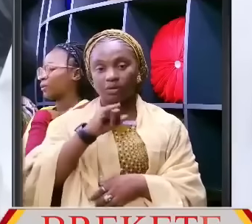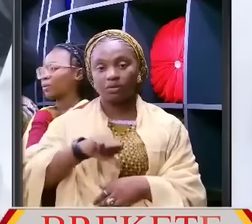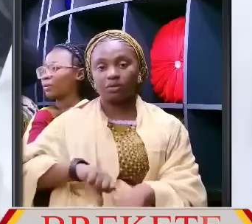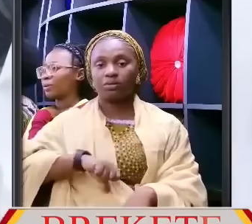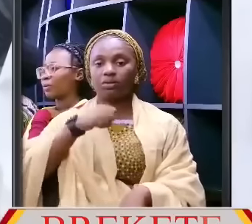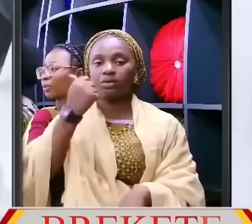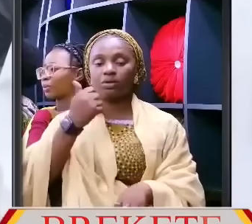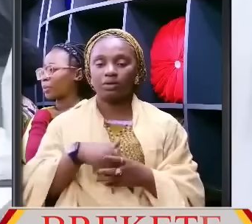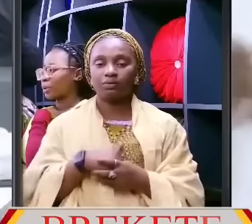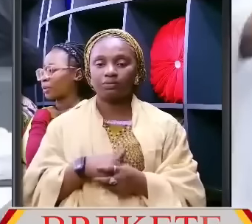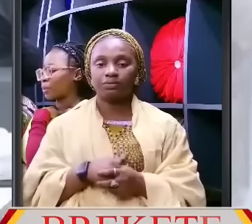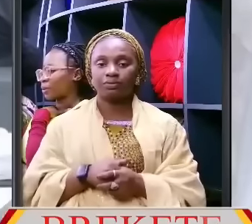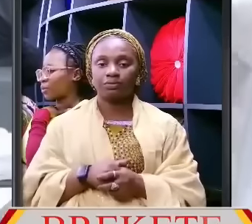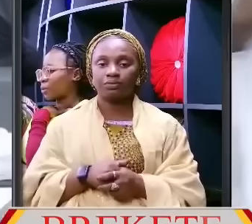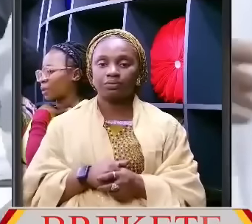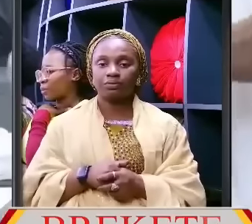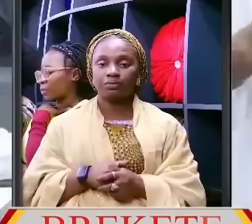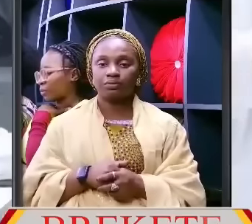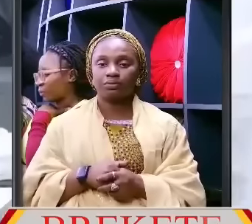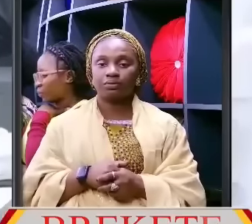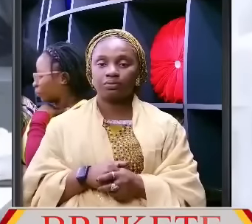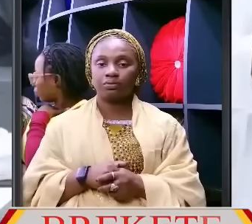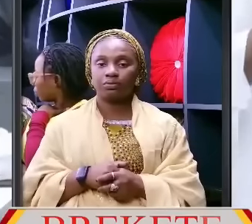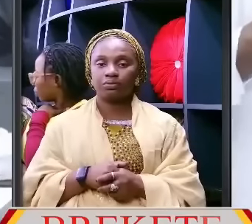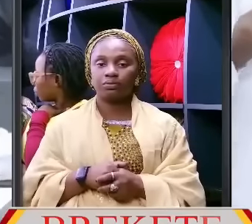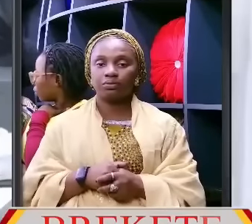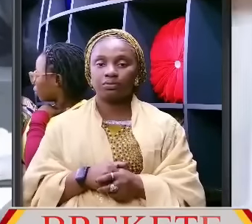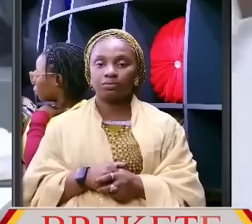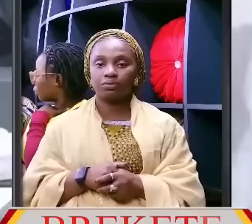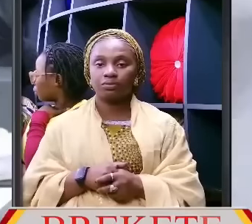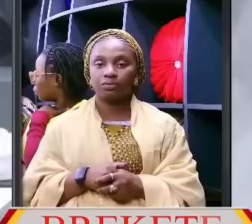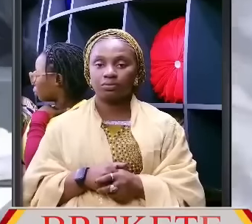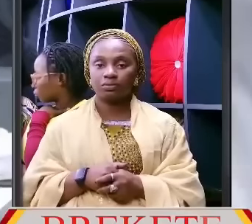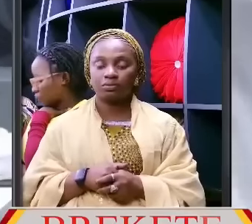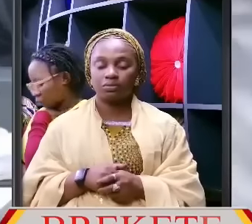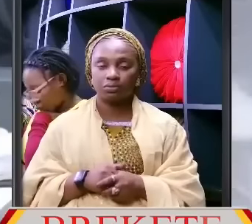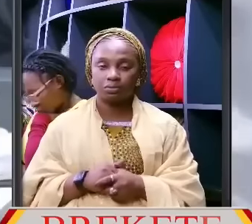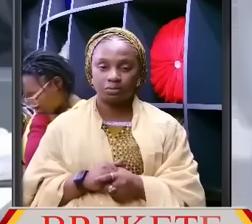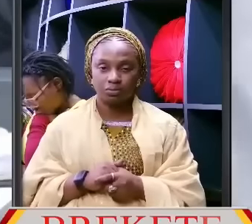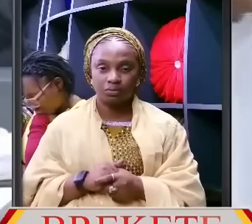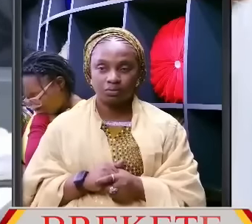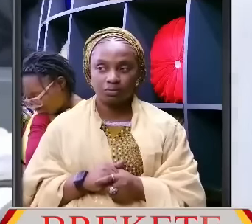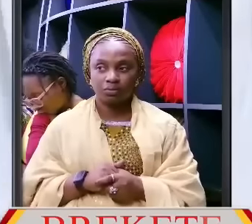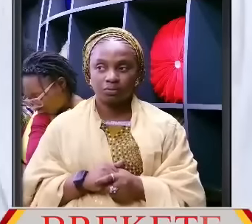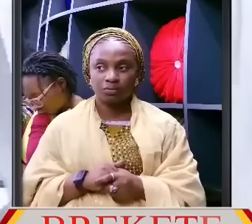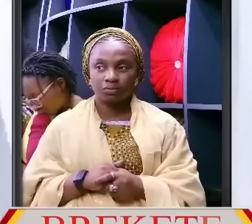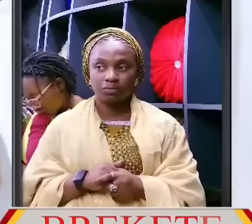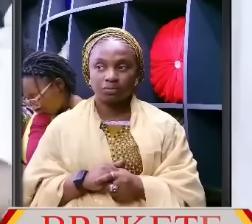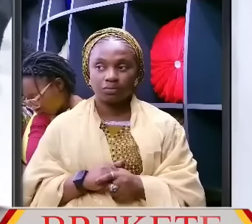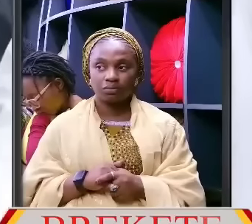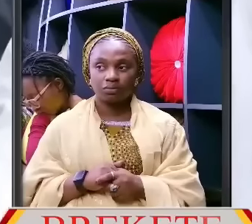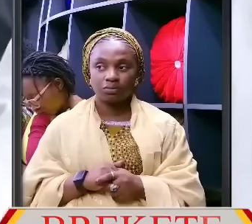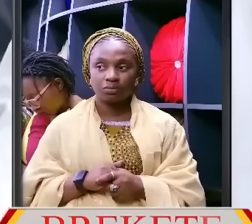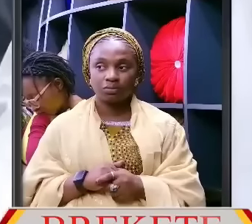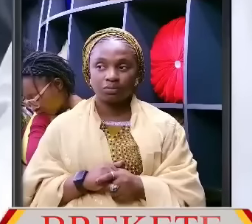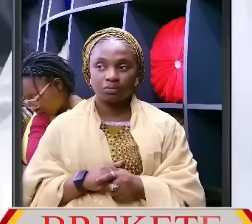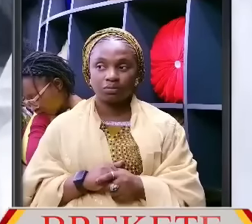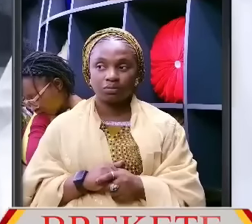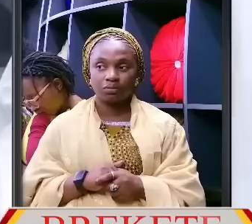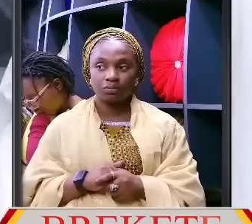question. It was saying that you will ask about the other houses where he talks. Say, they go leave the houses